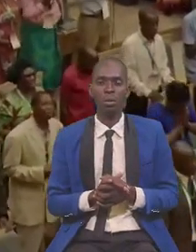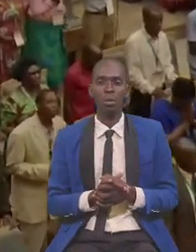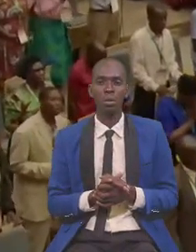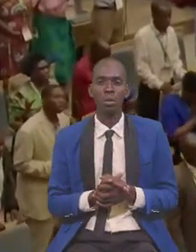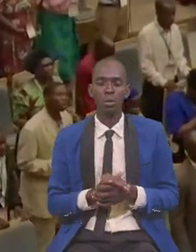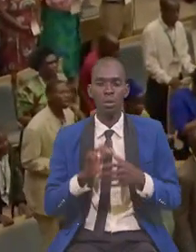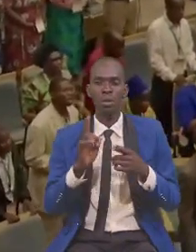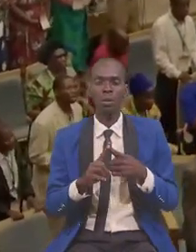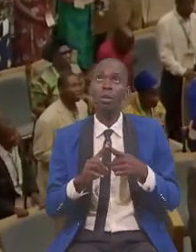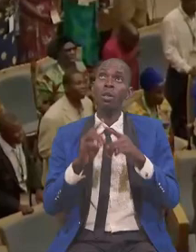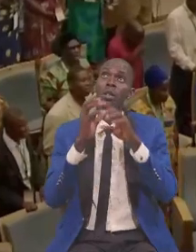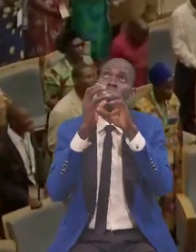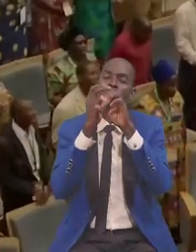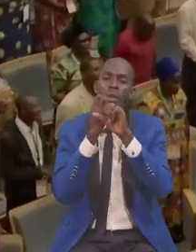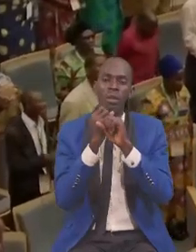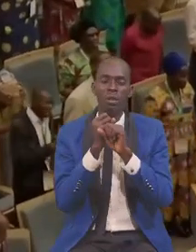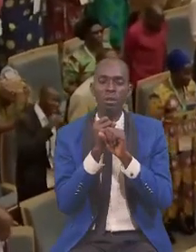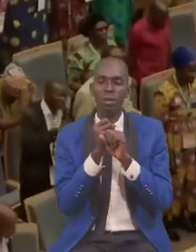to achieve,